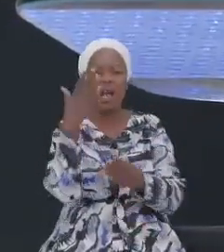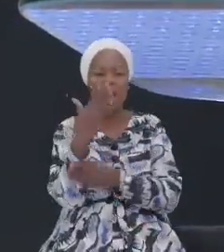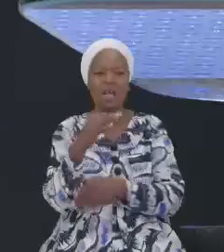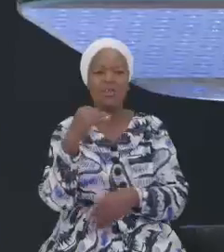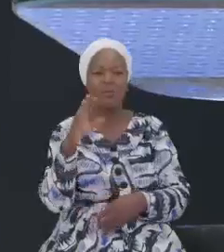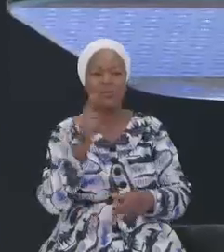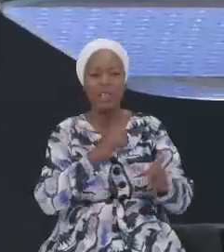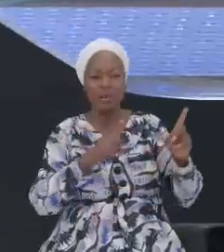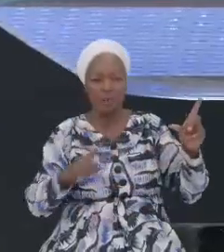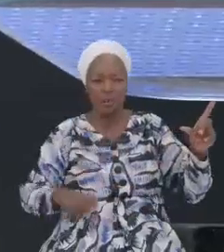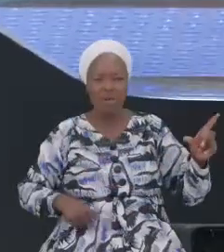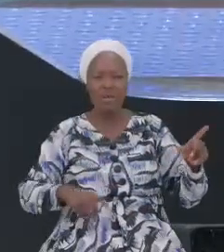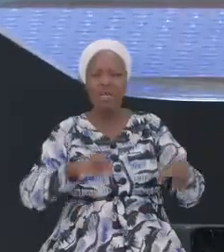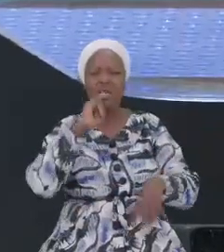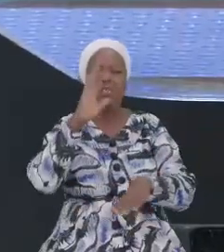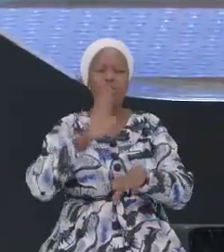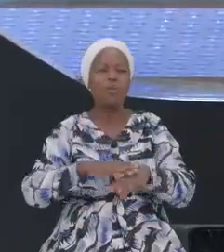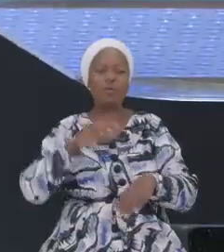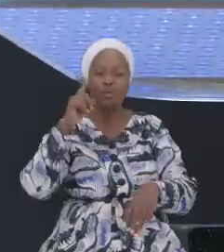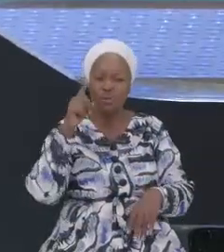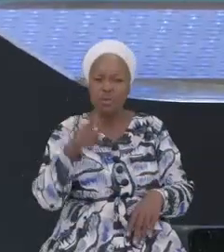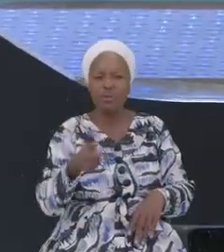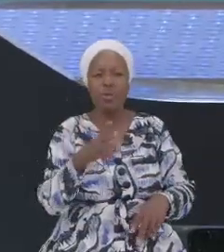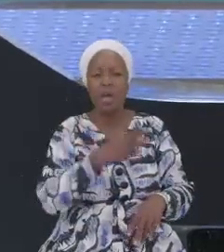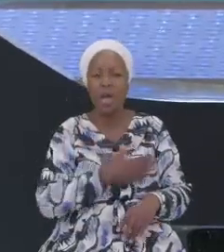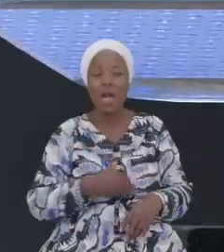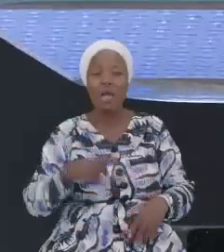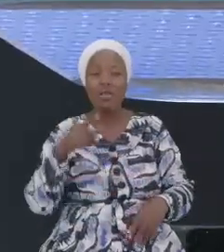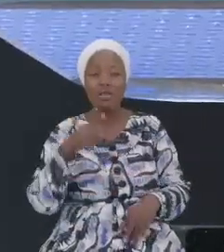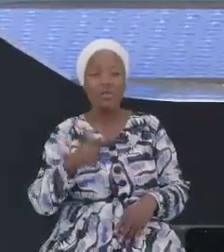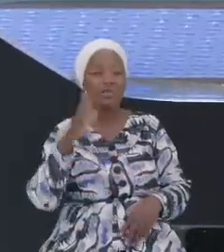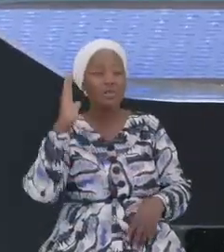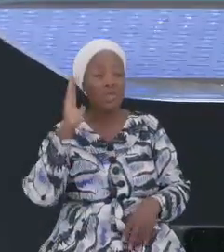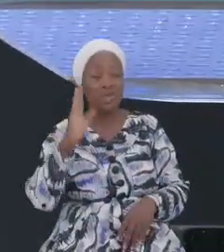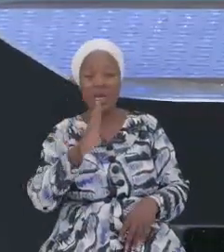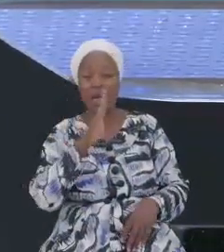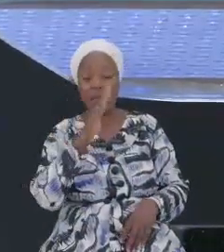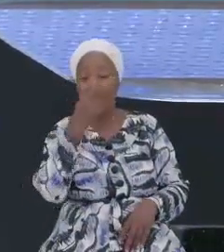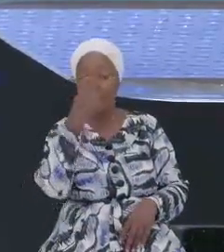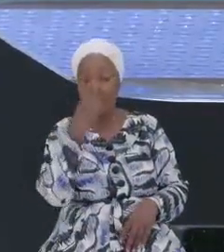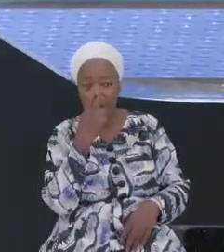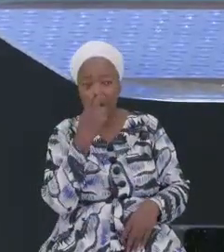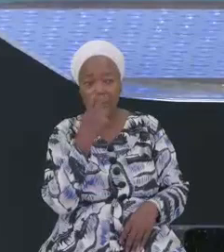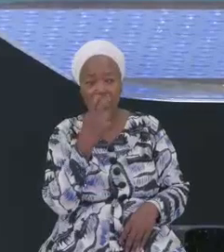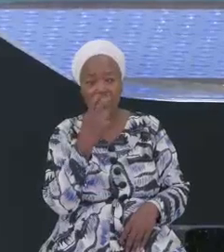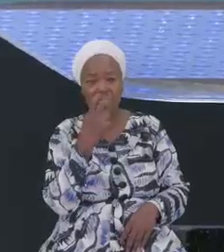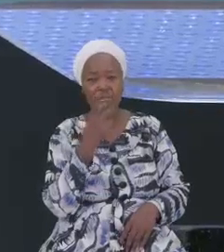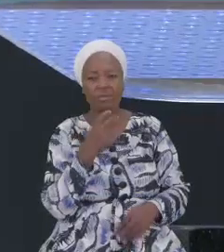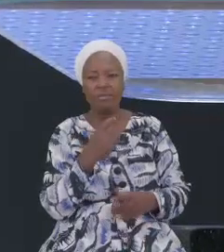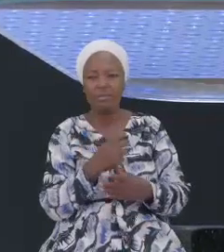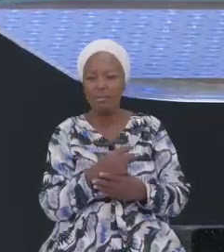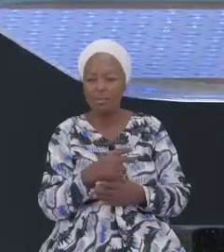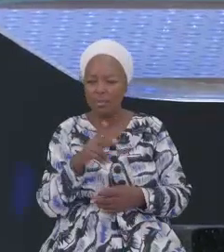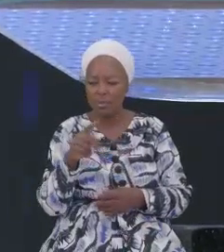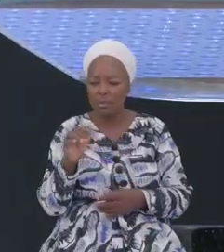hand of the Lord is upon thee, and thou shalt be blind.